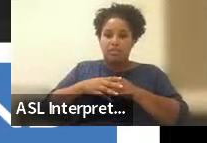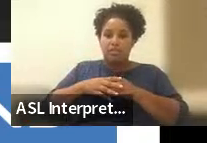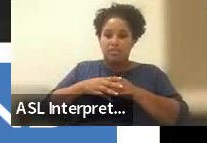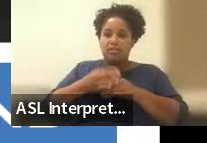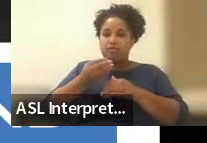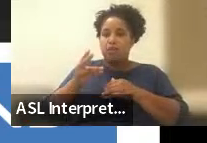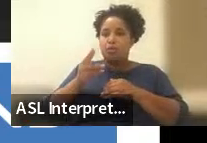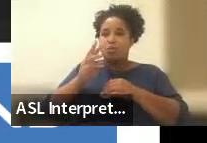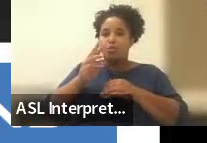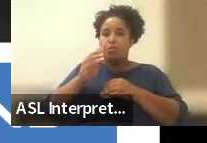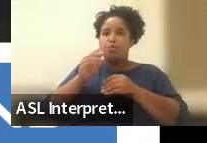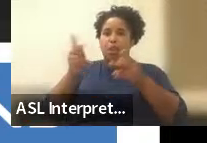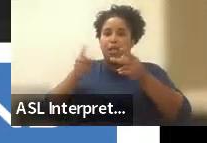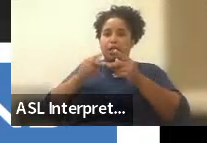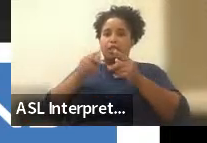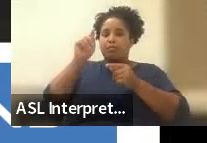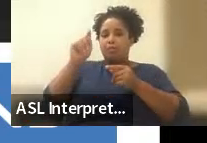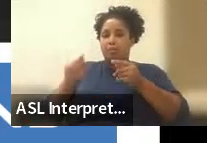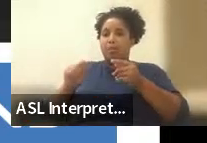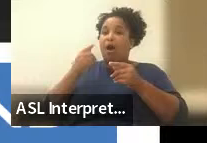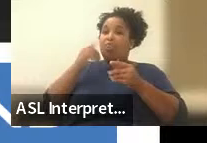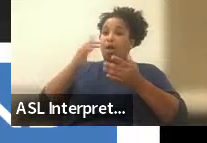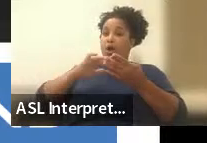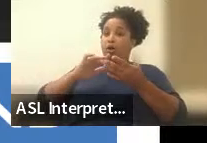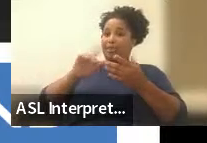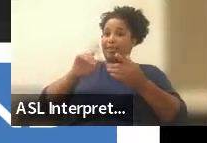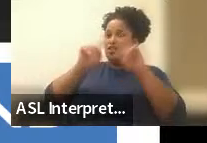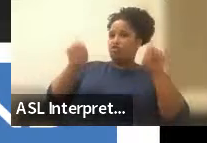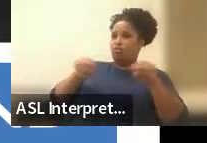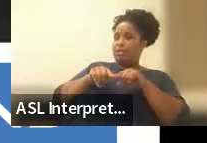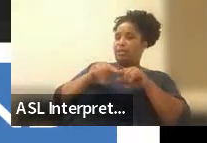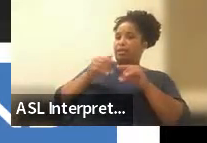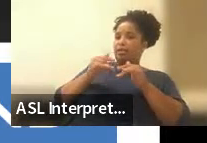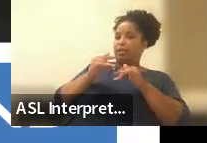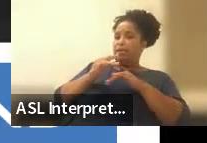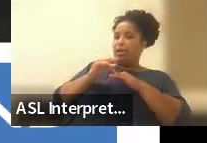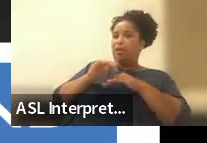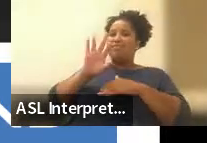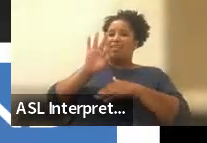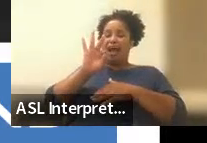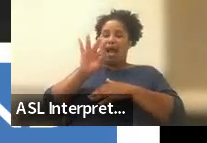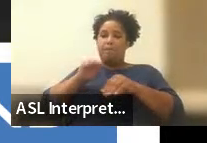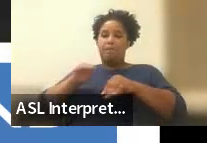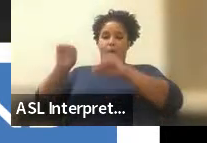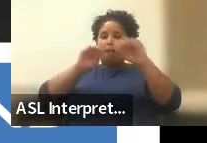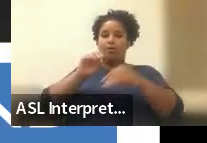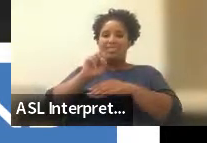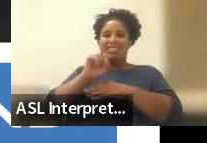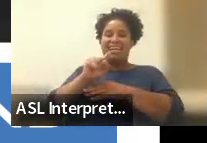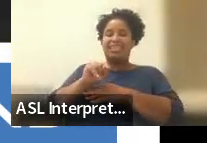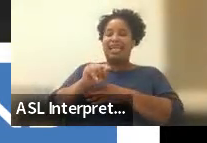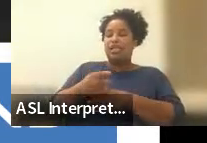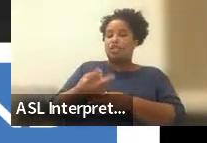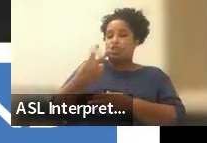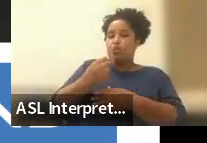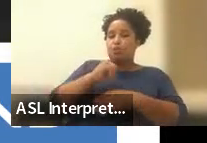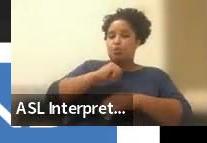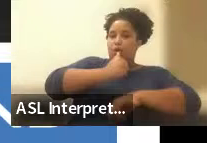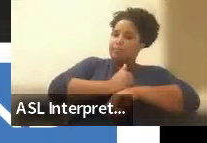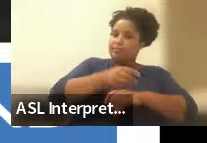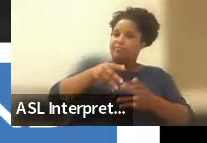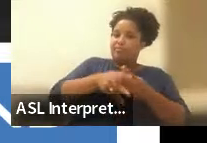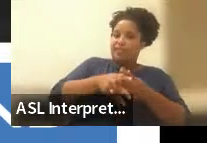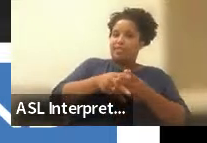few sites, but when you scroll down, we have 9 mobile sites and 2 stationary sites in our county, and La Clinica is